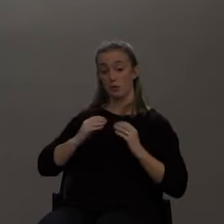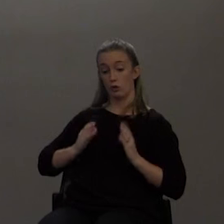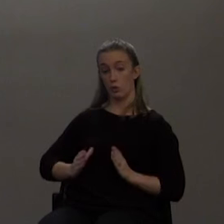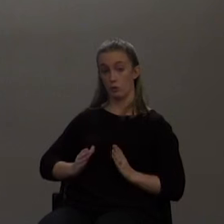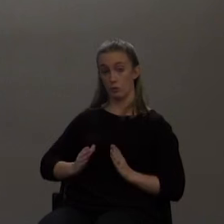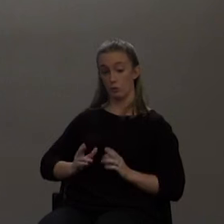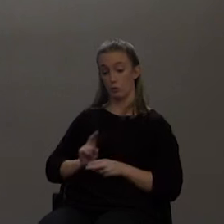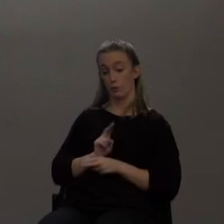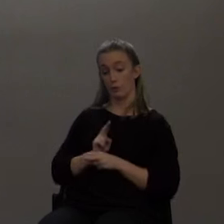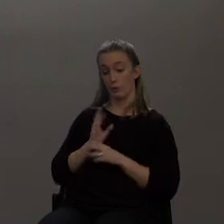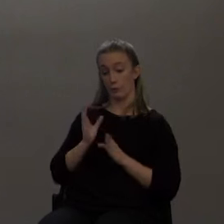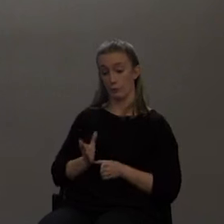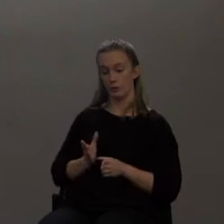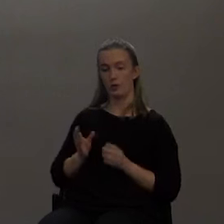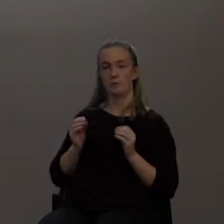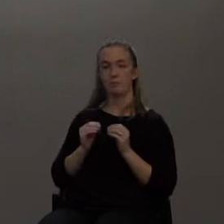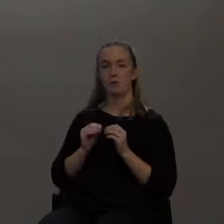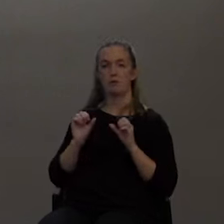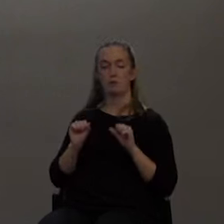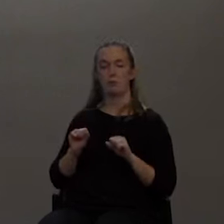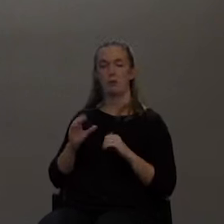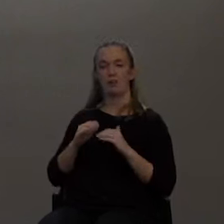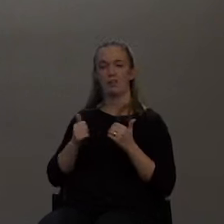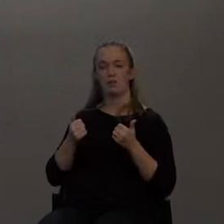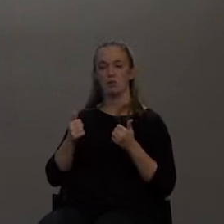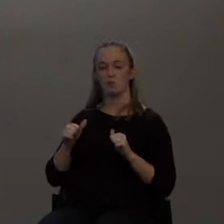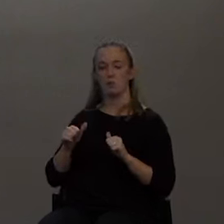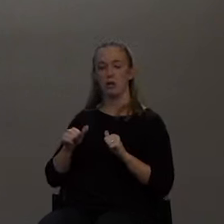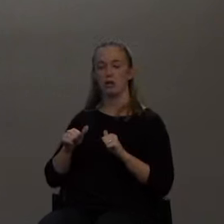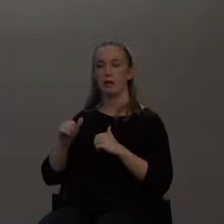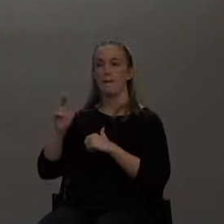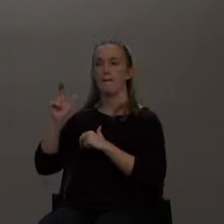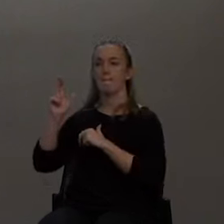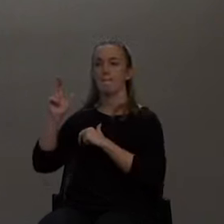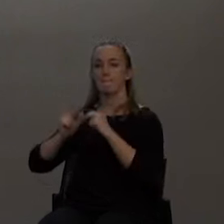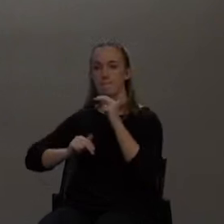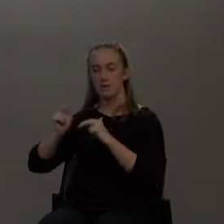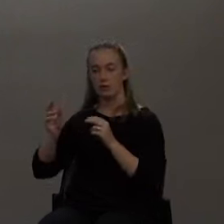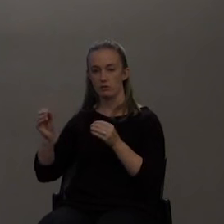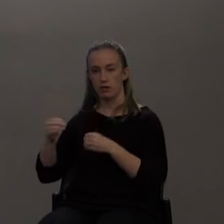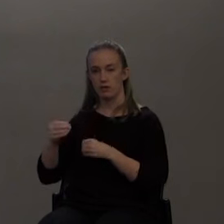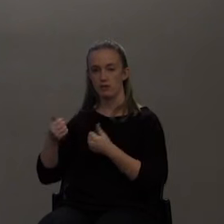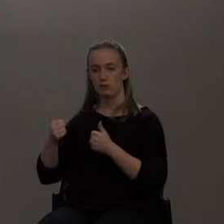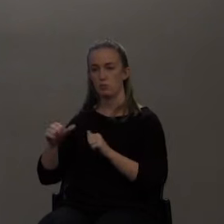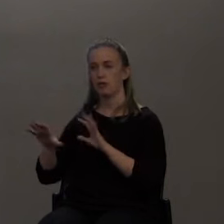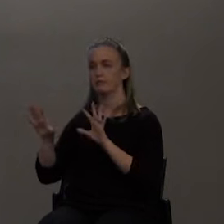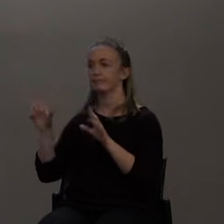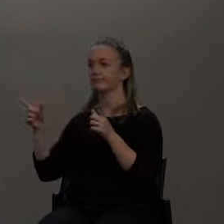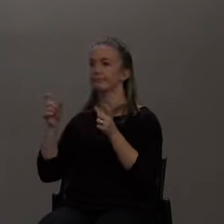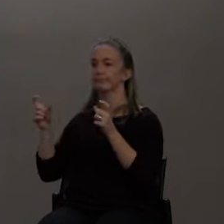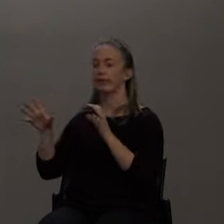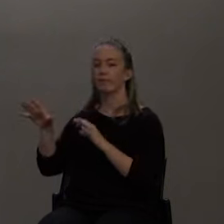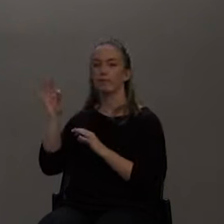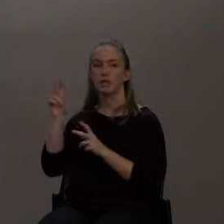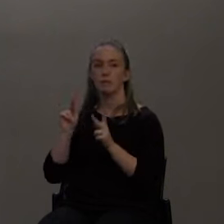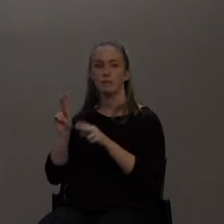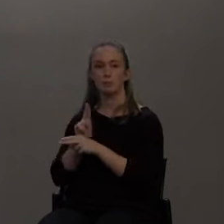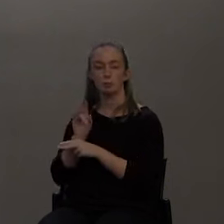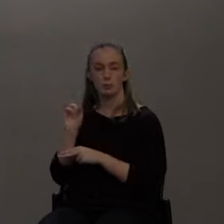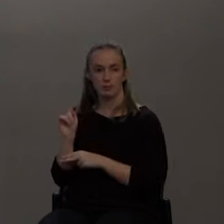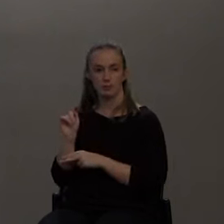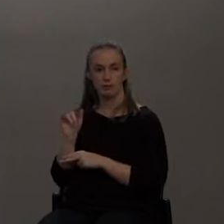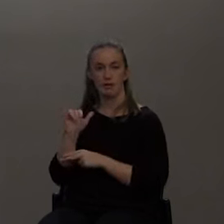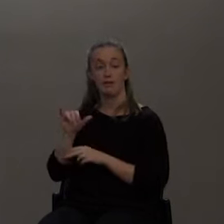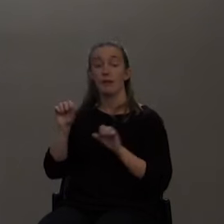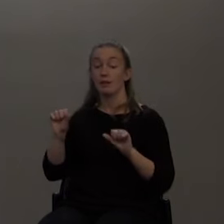more likely than trying to spec an office building and then try and find leases for it. And that can be very, very challenging. And you'll hear